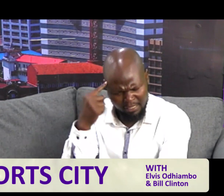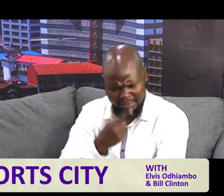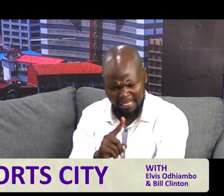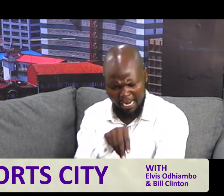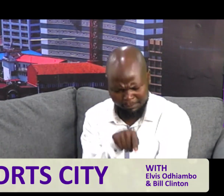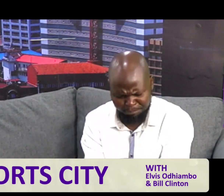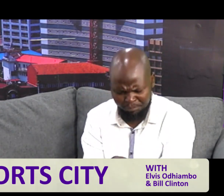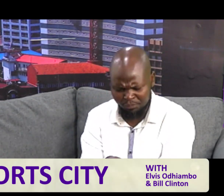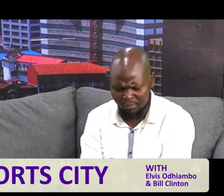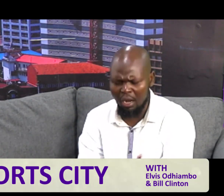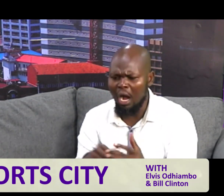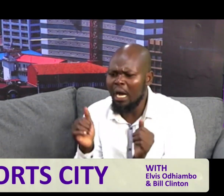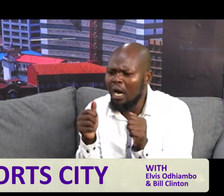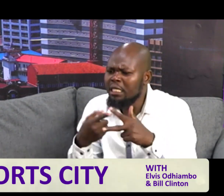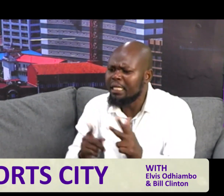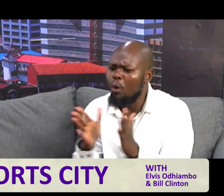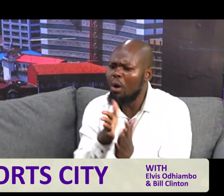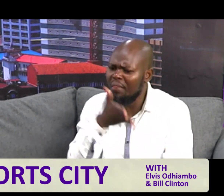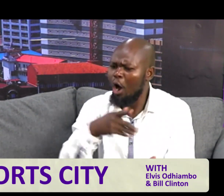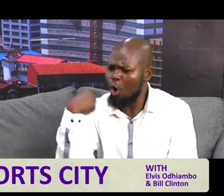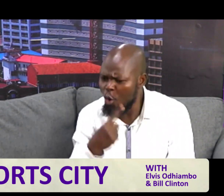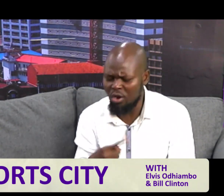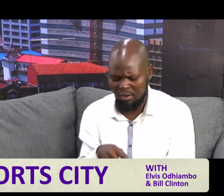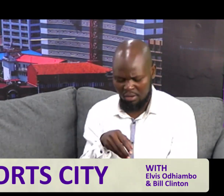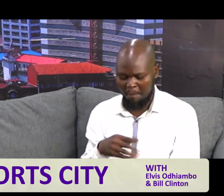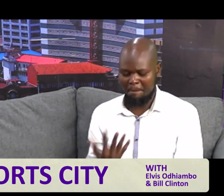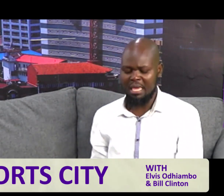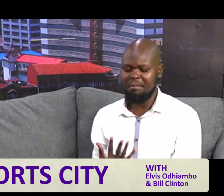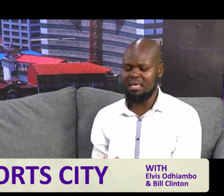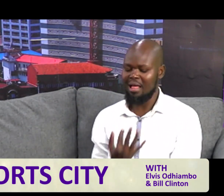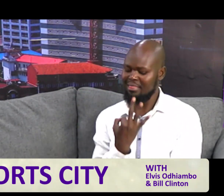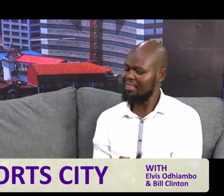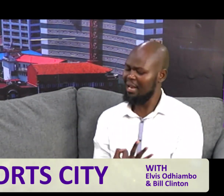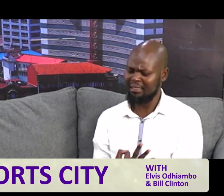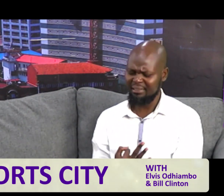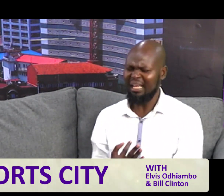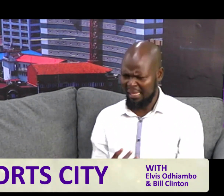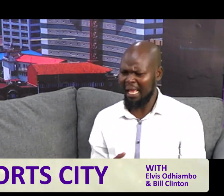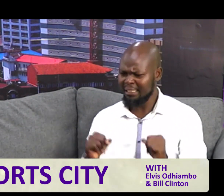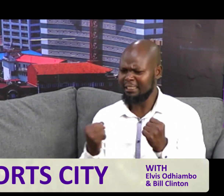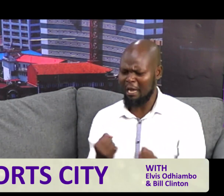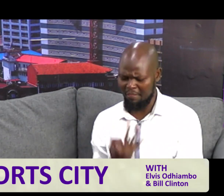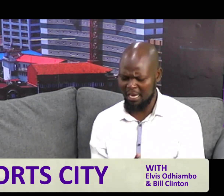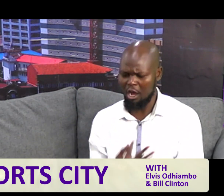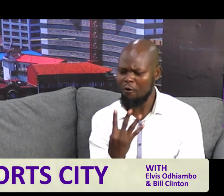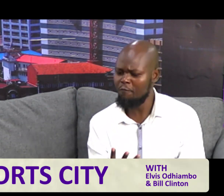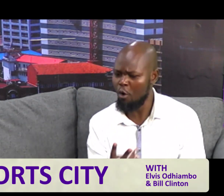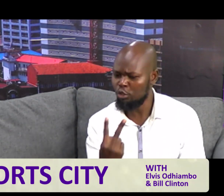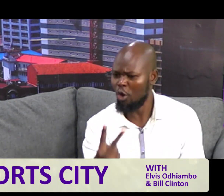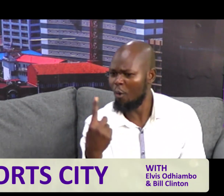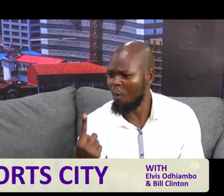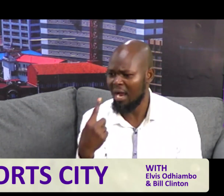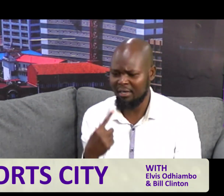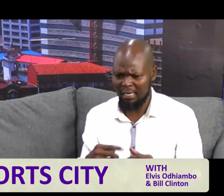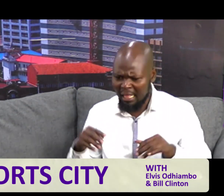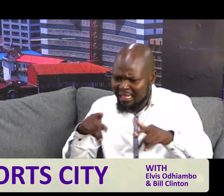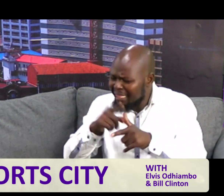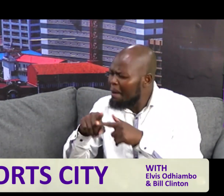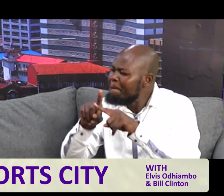some tactics on how I'm going to deal with this game. Right. So that's when maybe he came up with